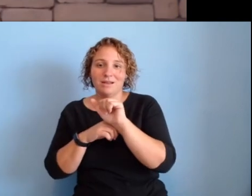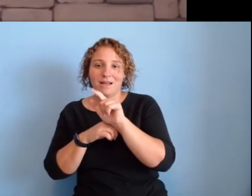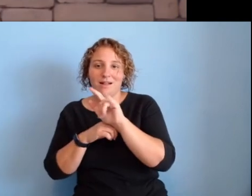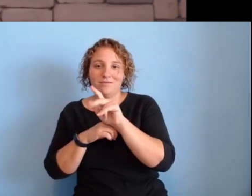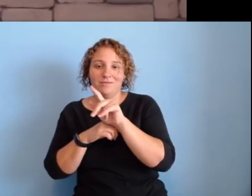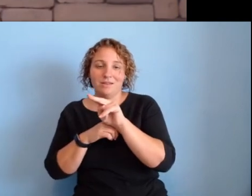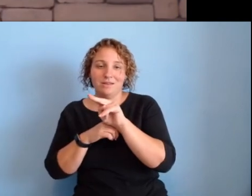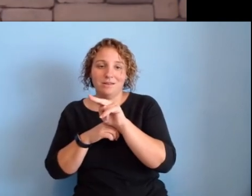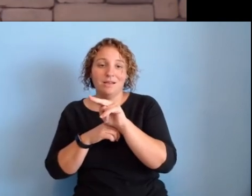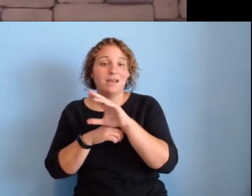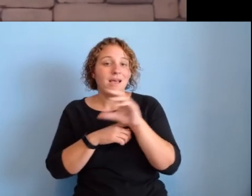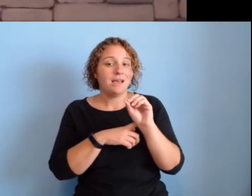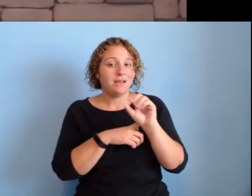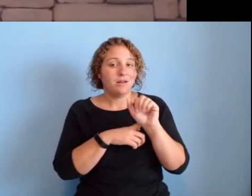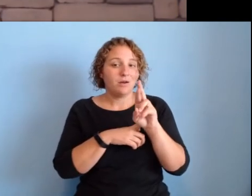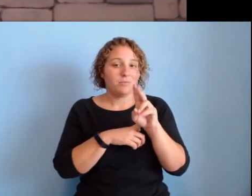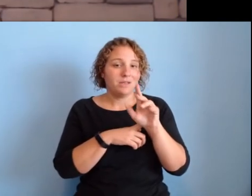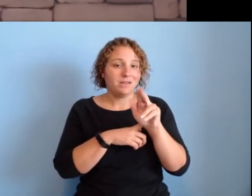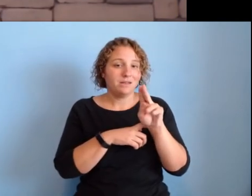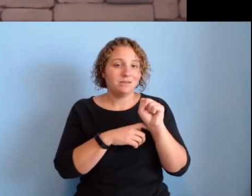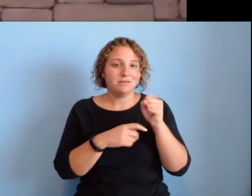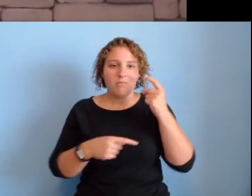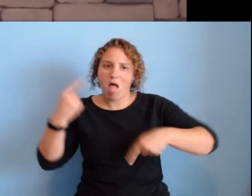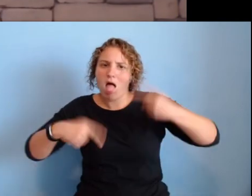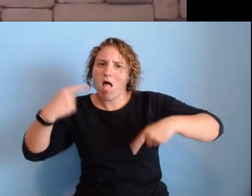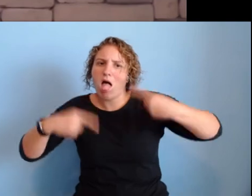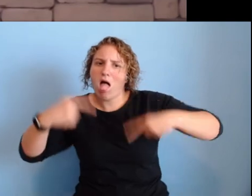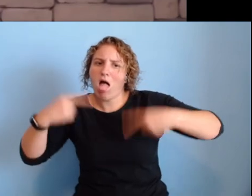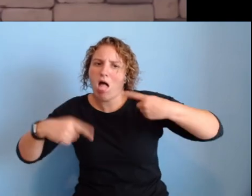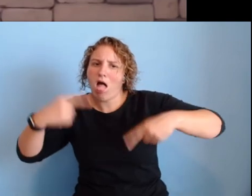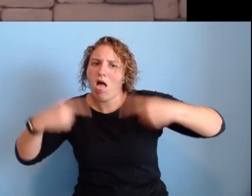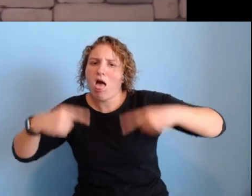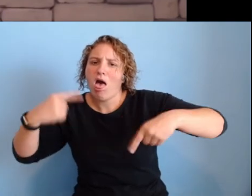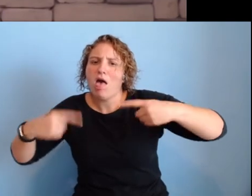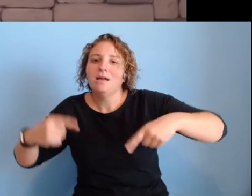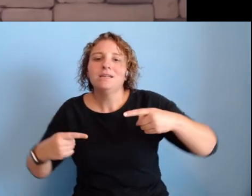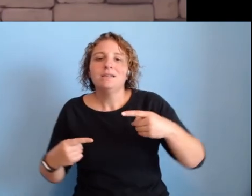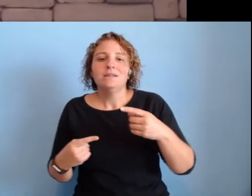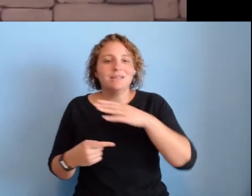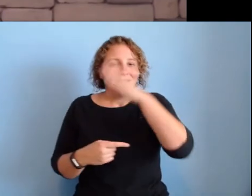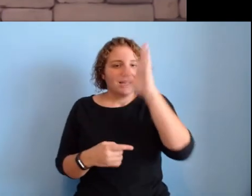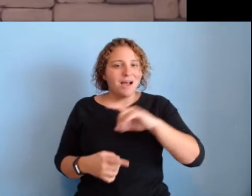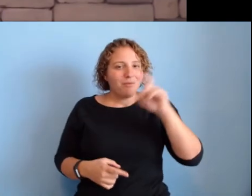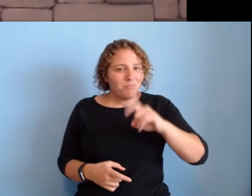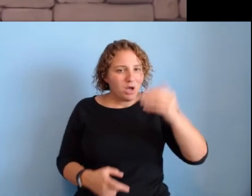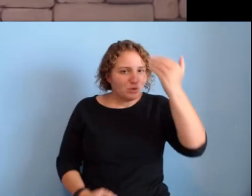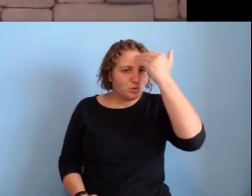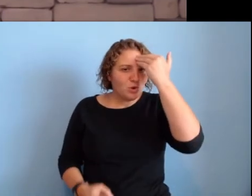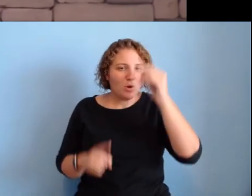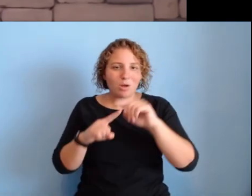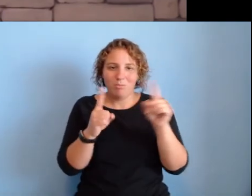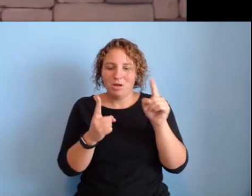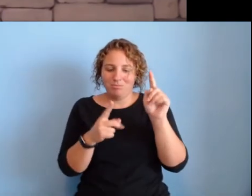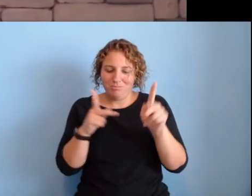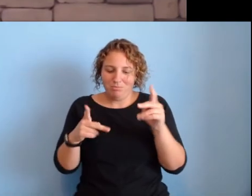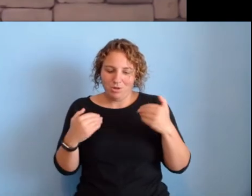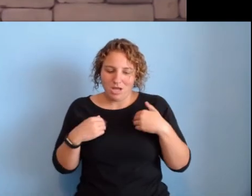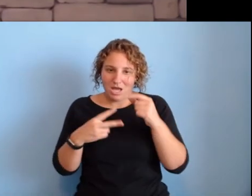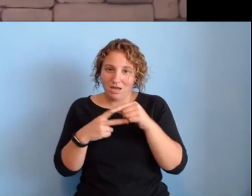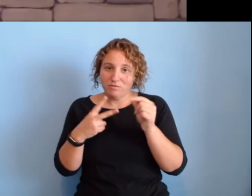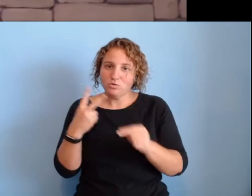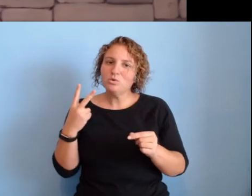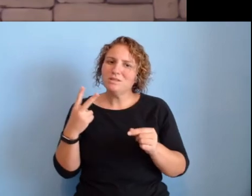years and nobody's going to solve it until we get to heaven. He has to know, but man gets to choose. You have sovereignty, absolutely. But you have free will. It's throughout